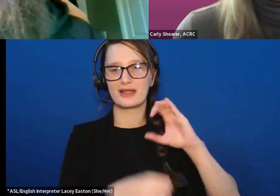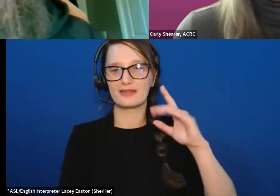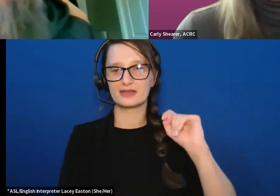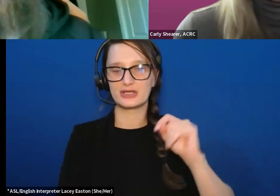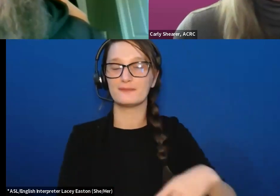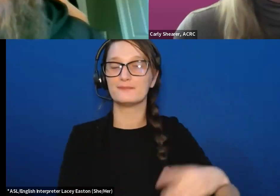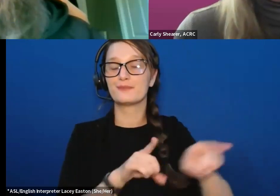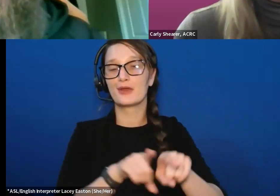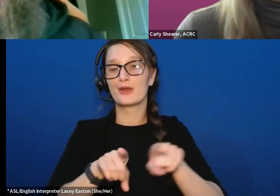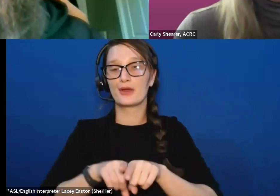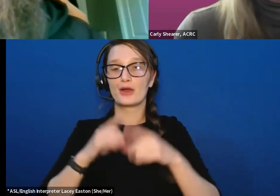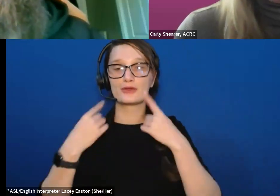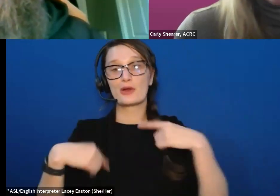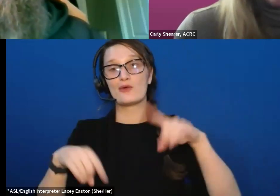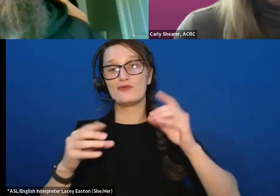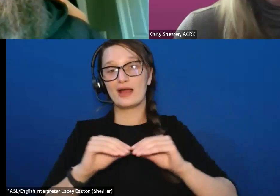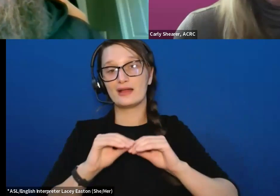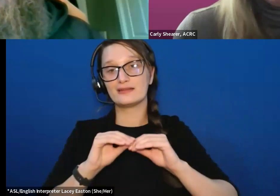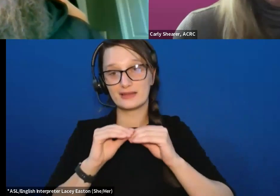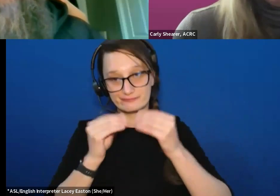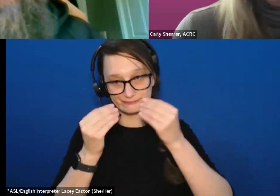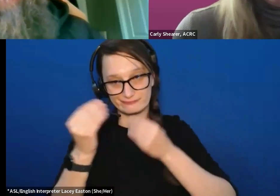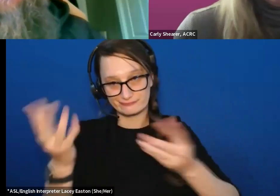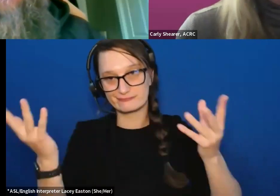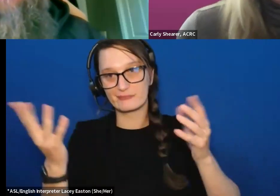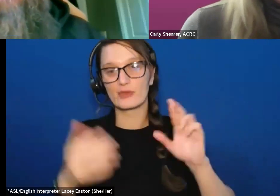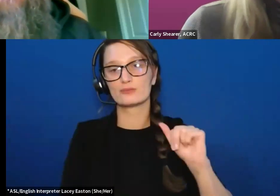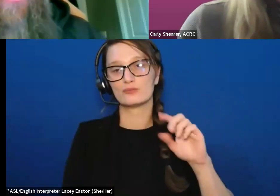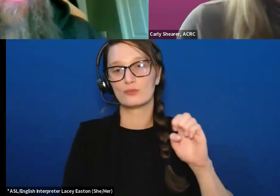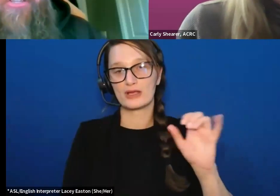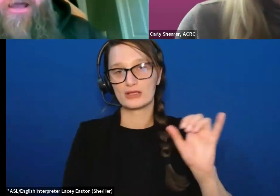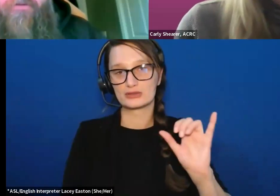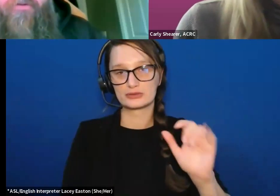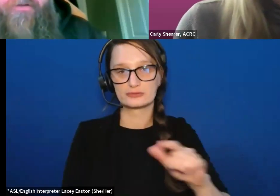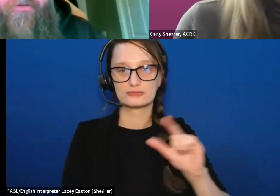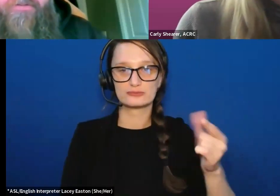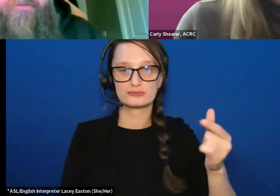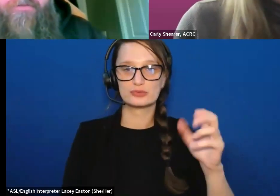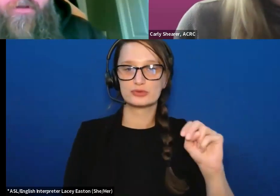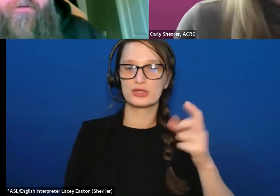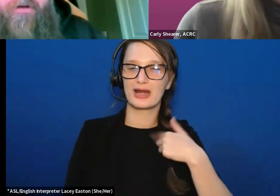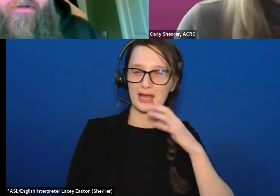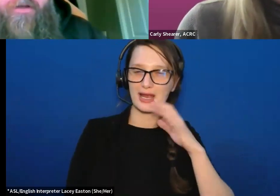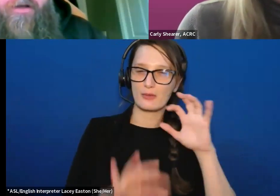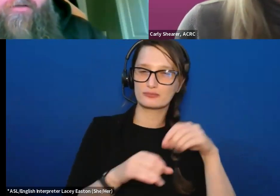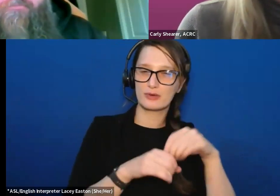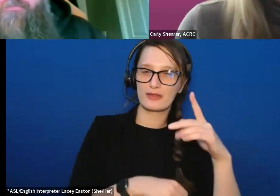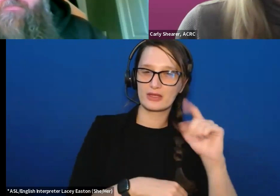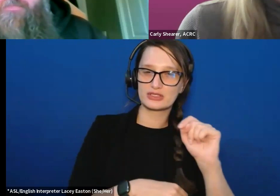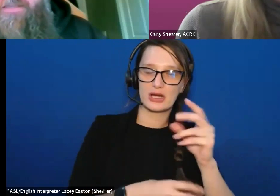they also finally released the rates as well. Hey guys, I'm gonna drop in the chat real quick for those of you that are